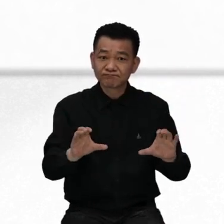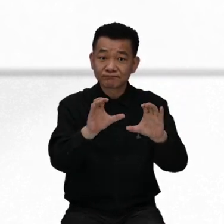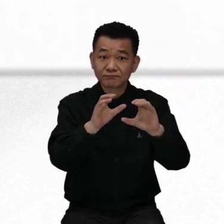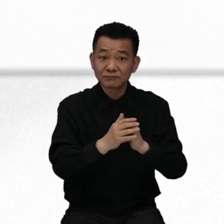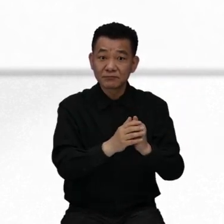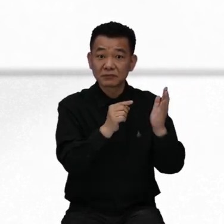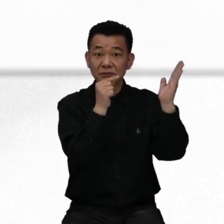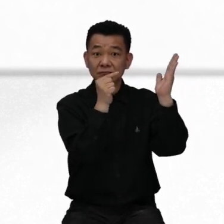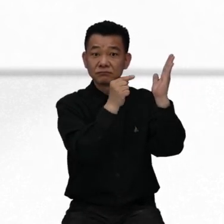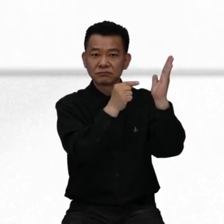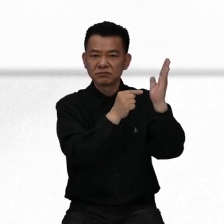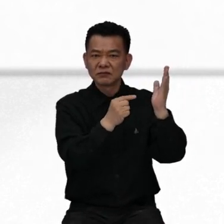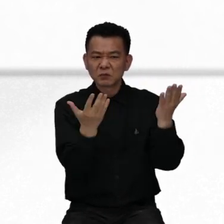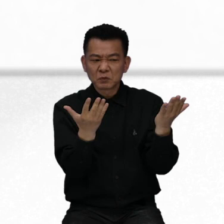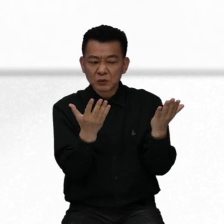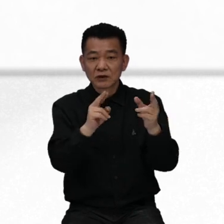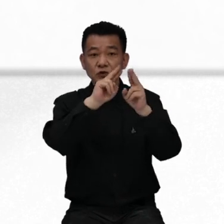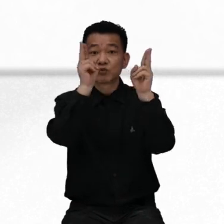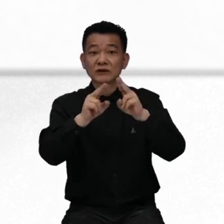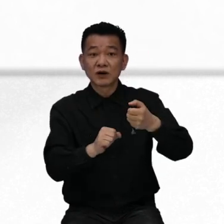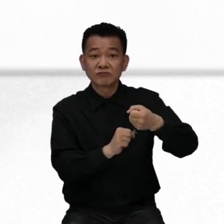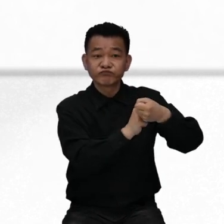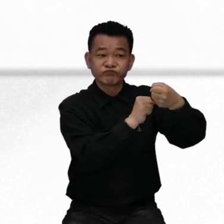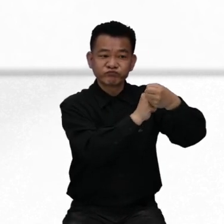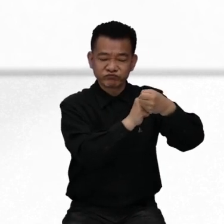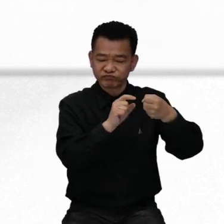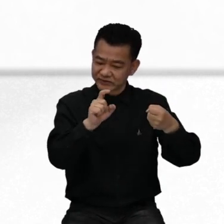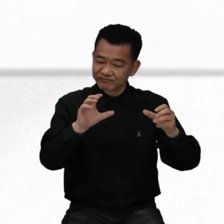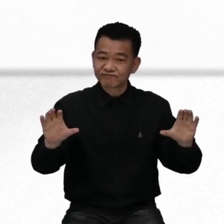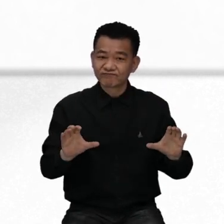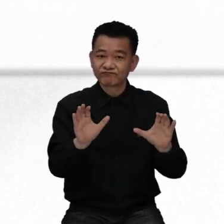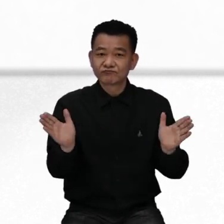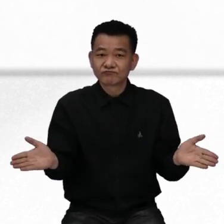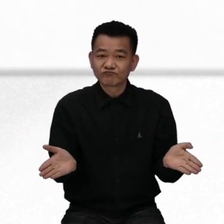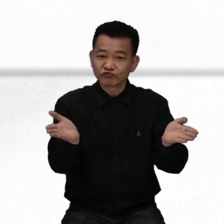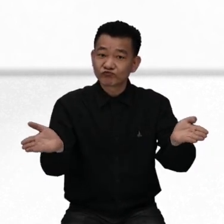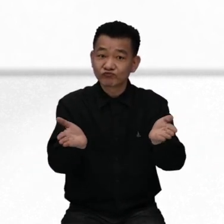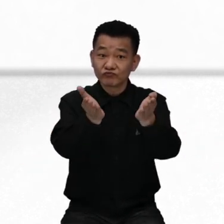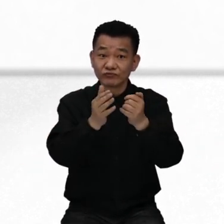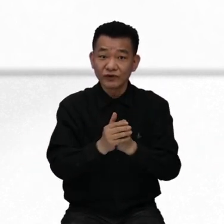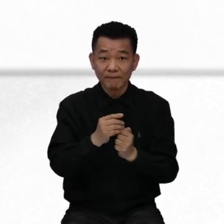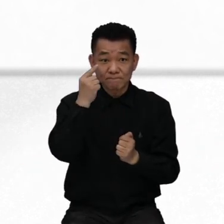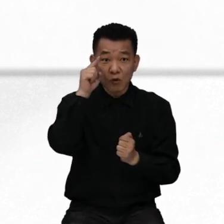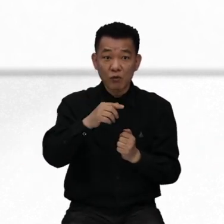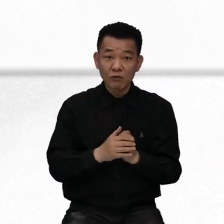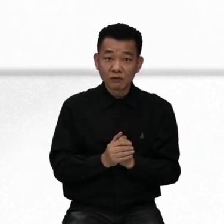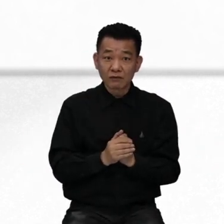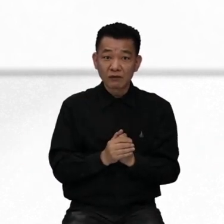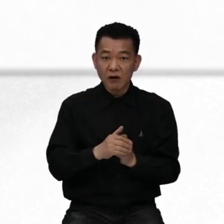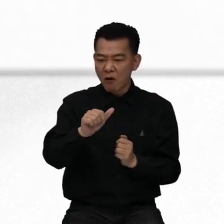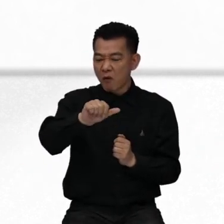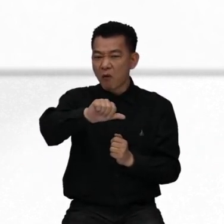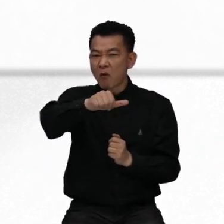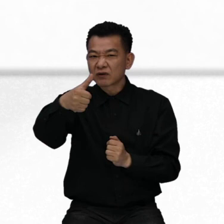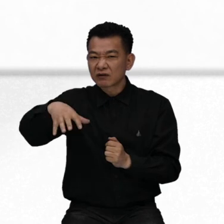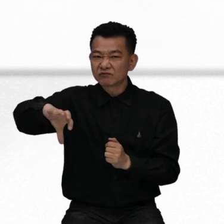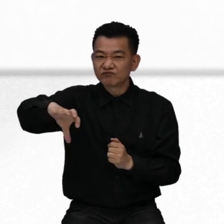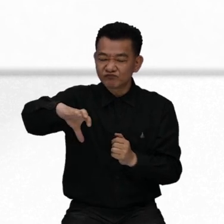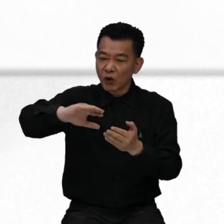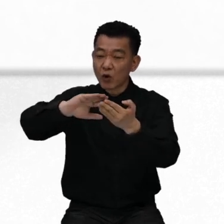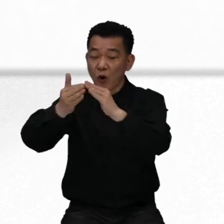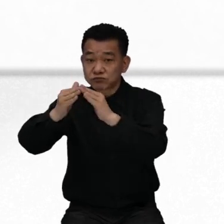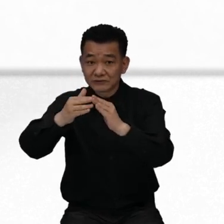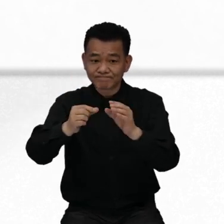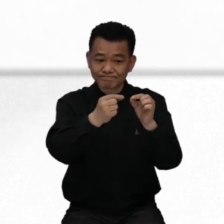present convention and to encourage international cooperation in the field covered by the present convention, the committee